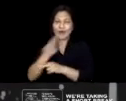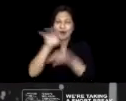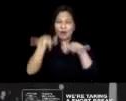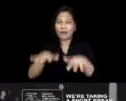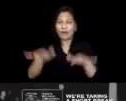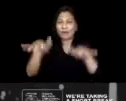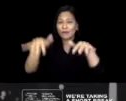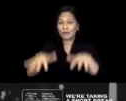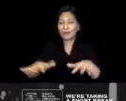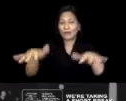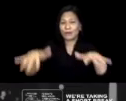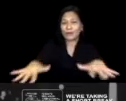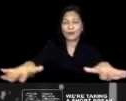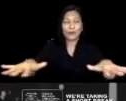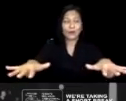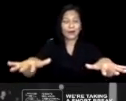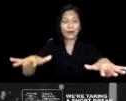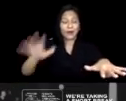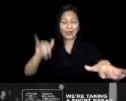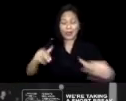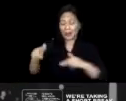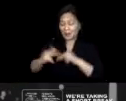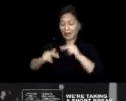Waterfront will hold its value, we